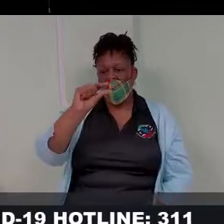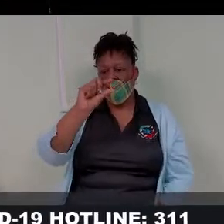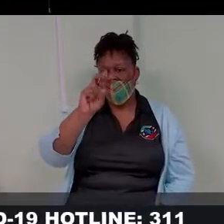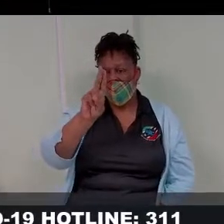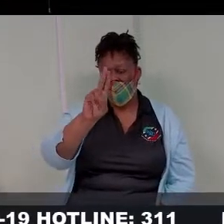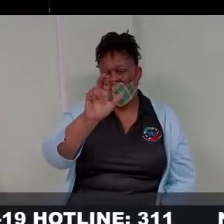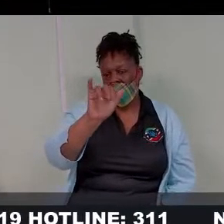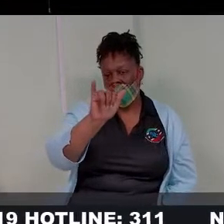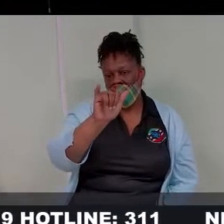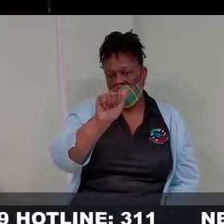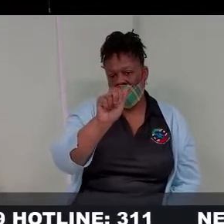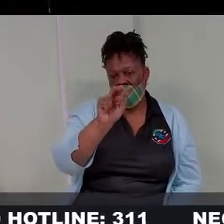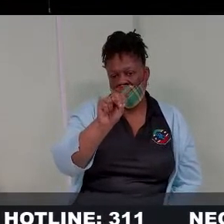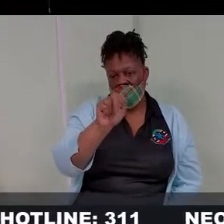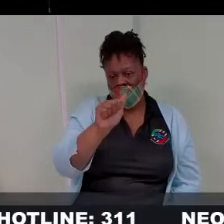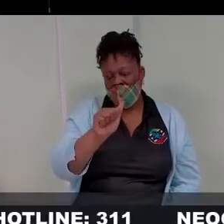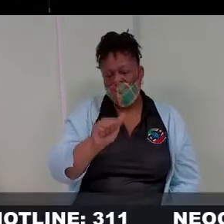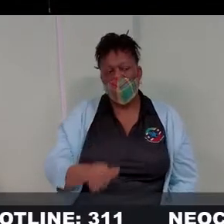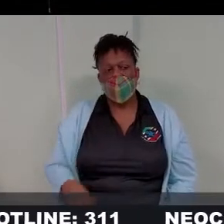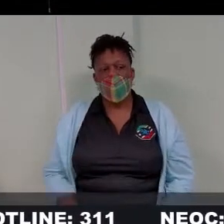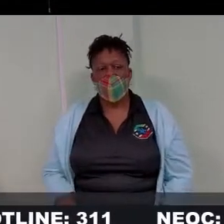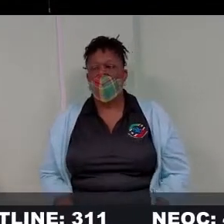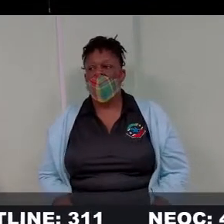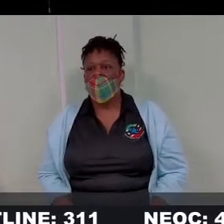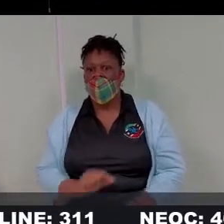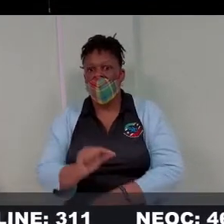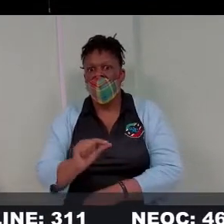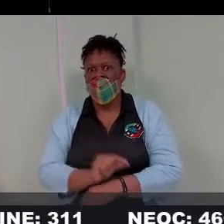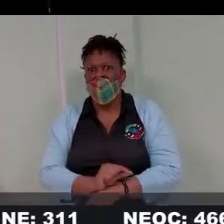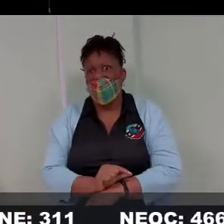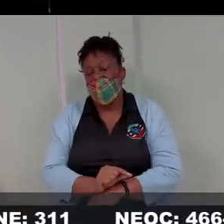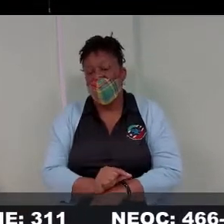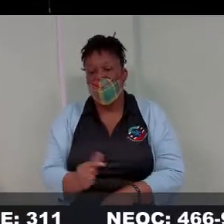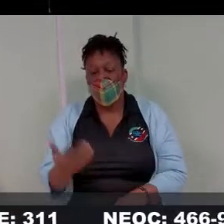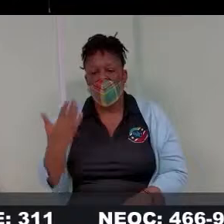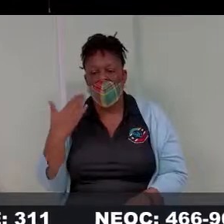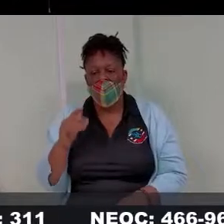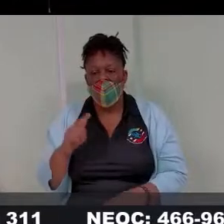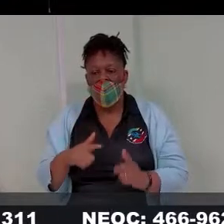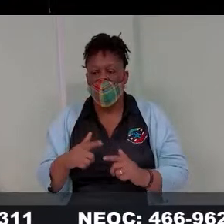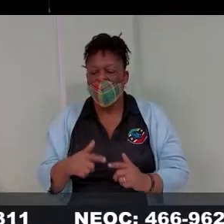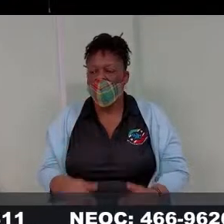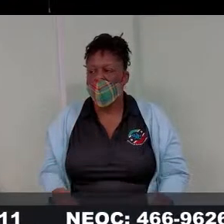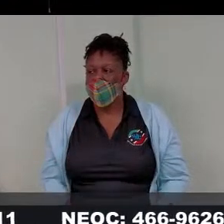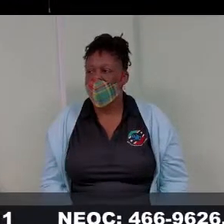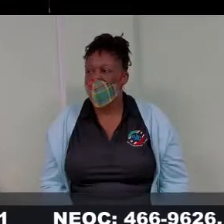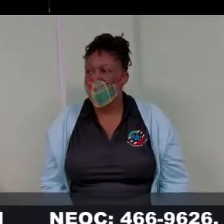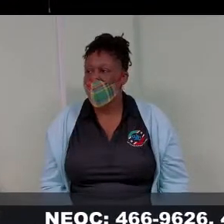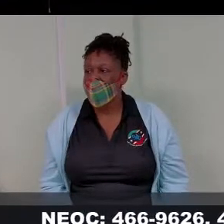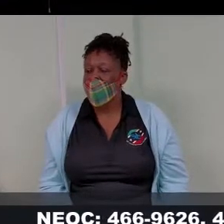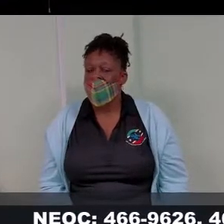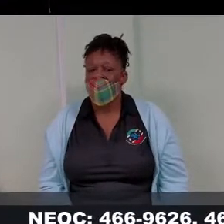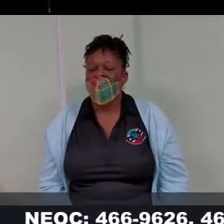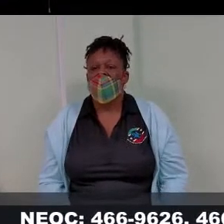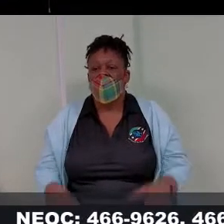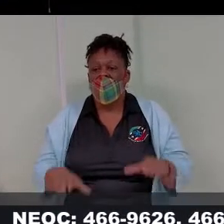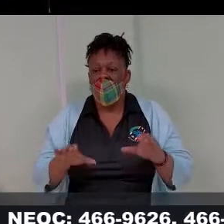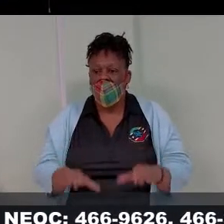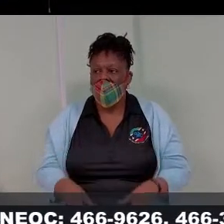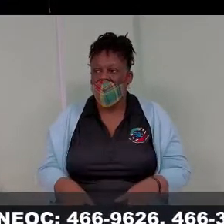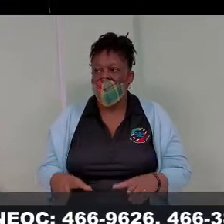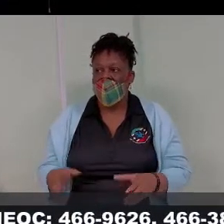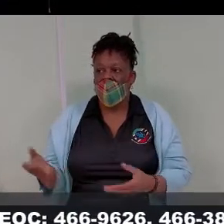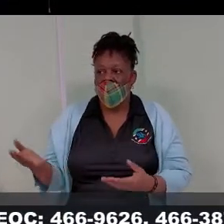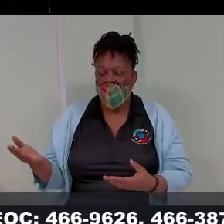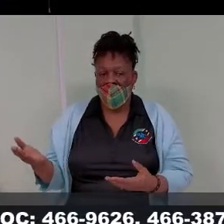Having discussions with St. Kitts and Nevis about receiving vaccines. Can the task force verify if this